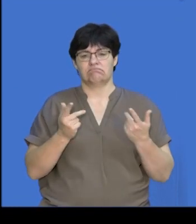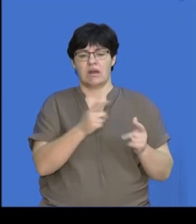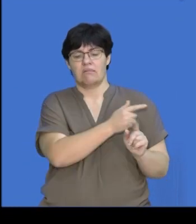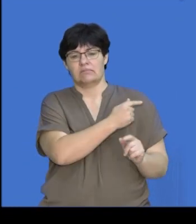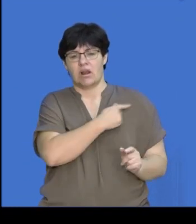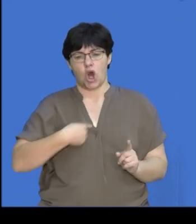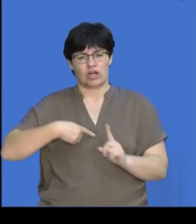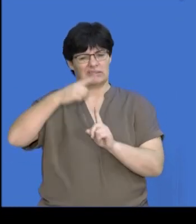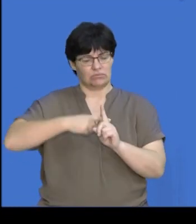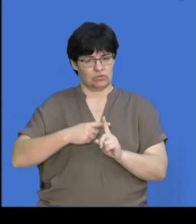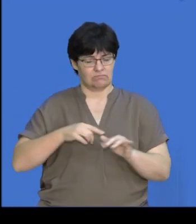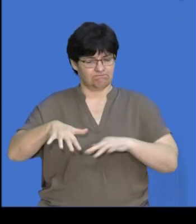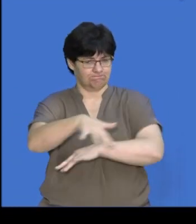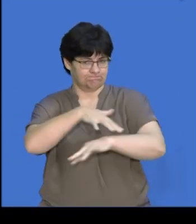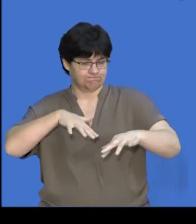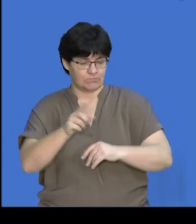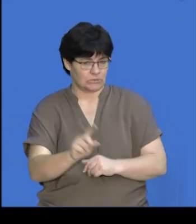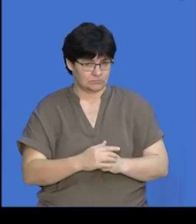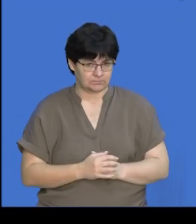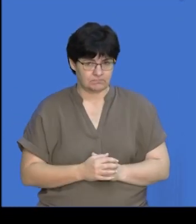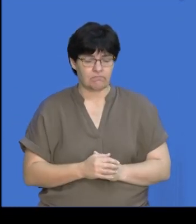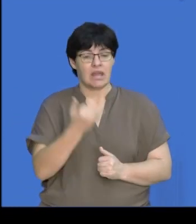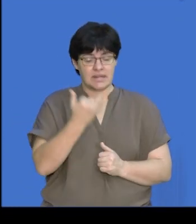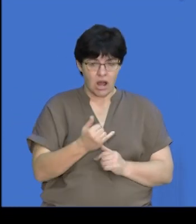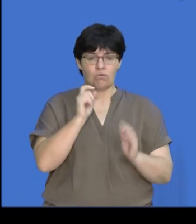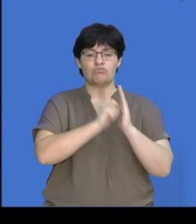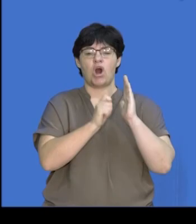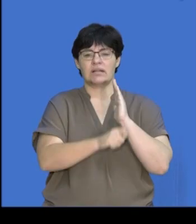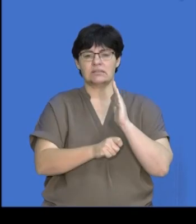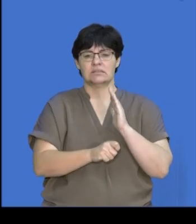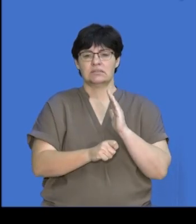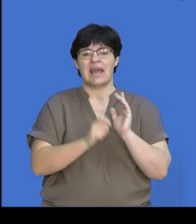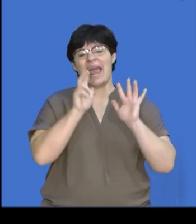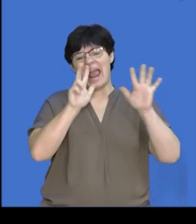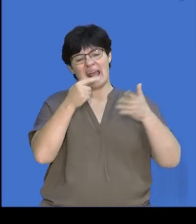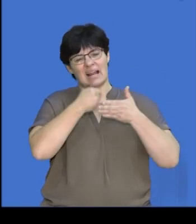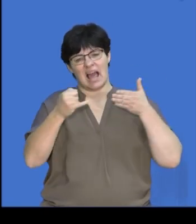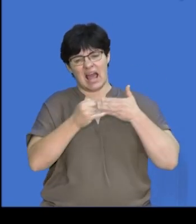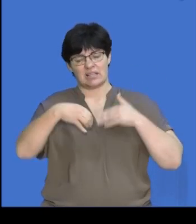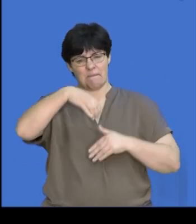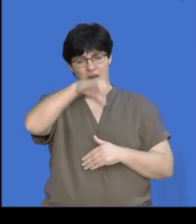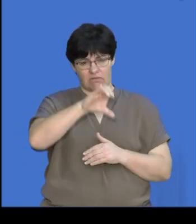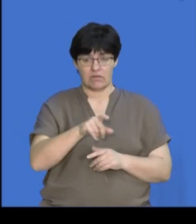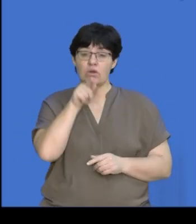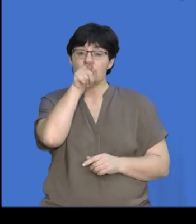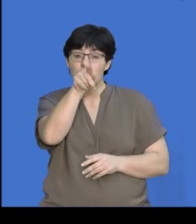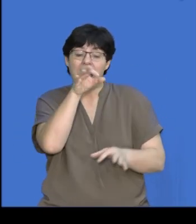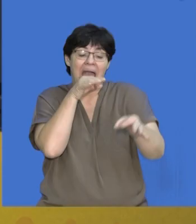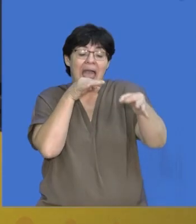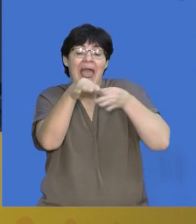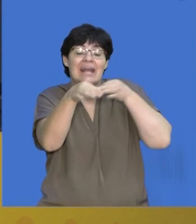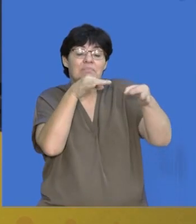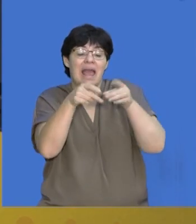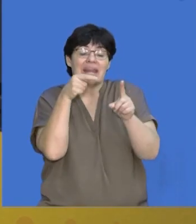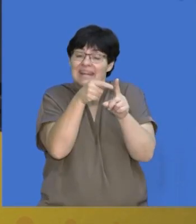In this particular paragraph, again, write a paragraph of approximately 8 lines explaining. Note